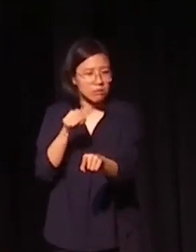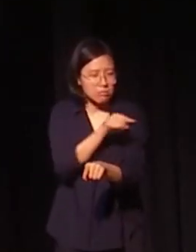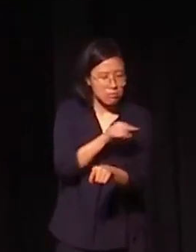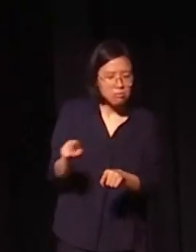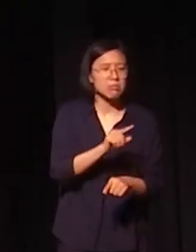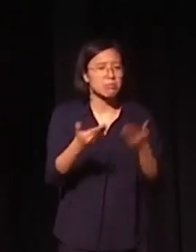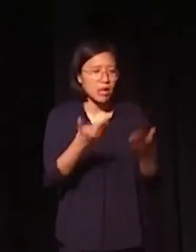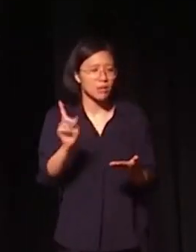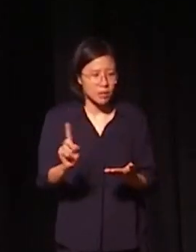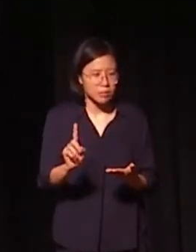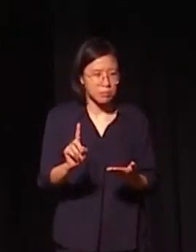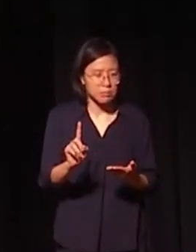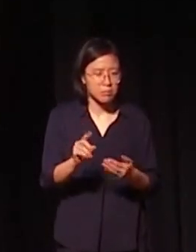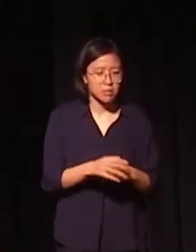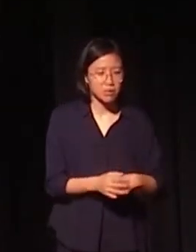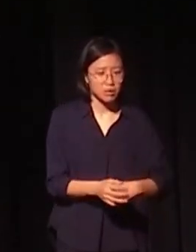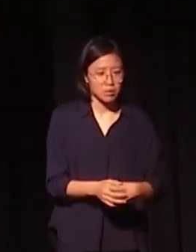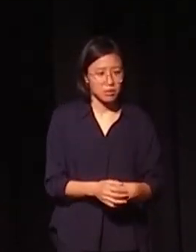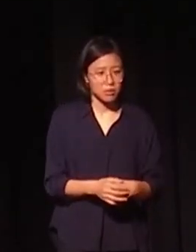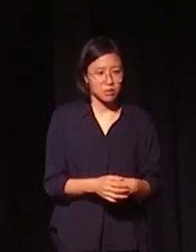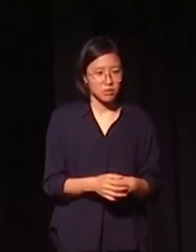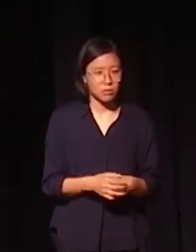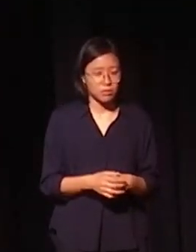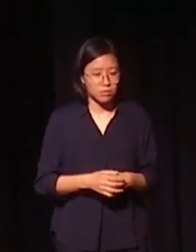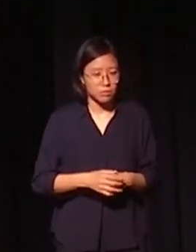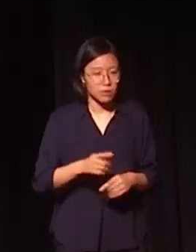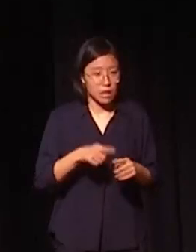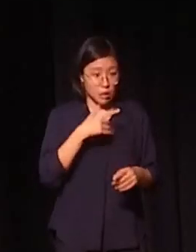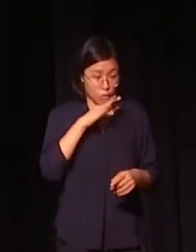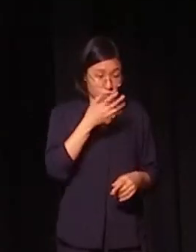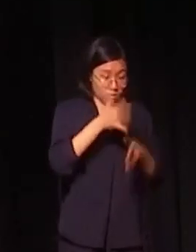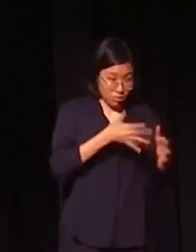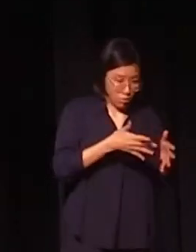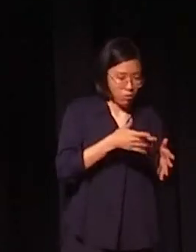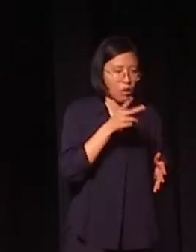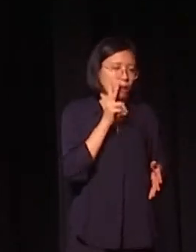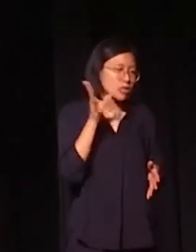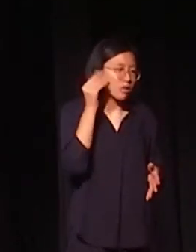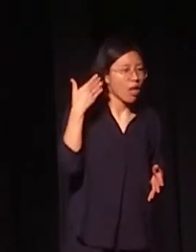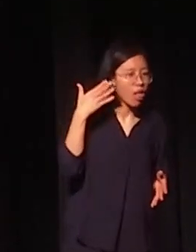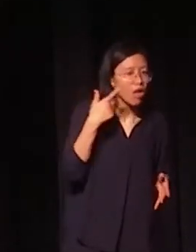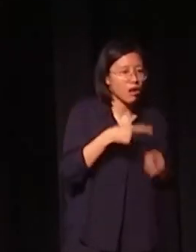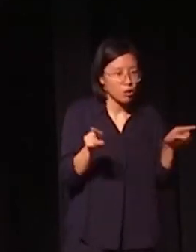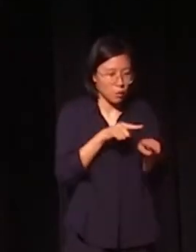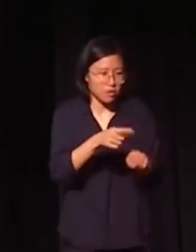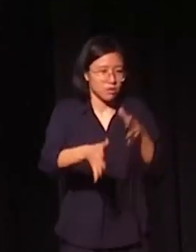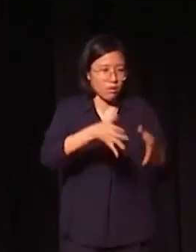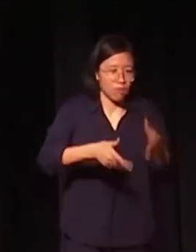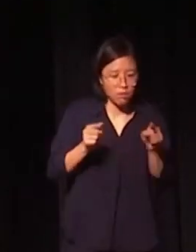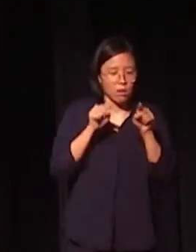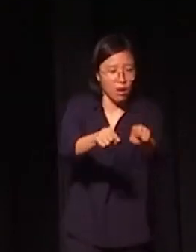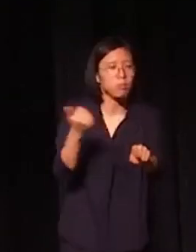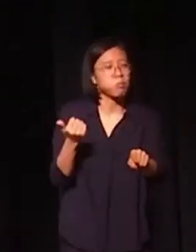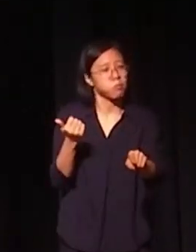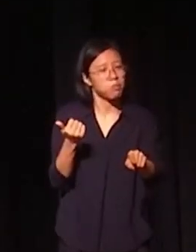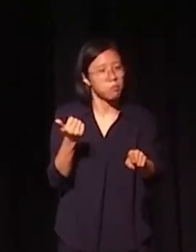interpreting, by its very nature, one of the languages is silent, so you can see here at the conference the sign language interpreters are working